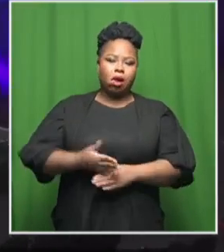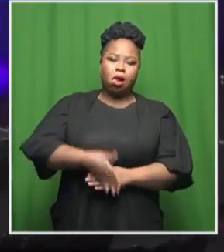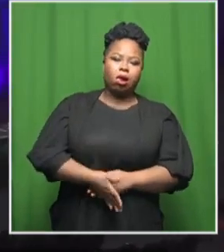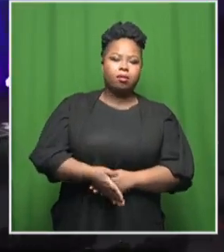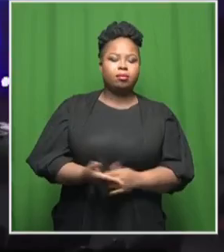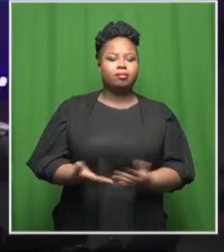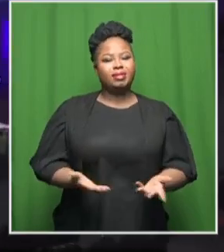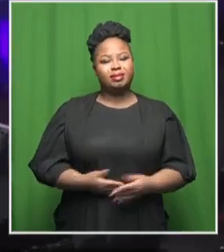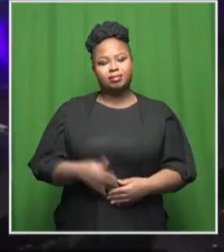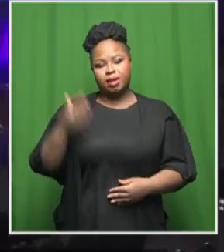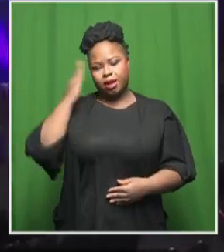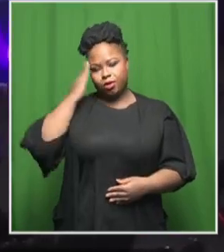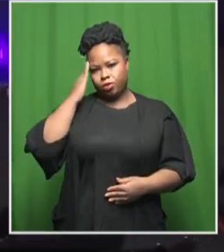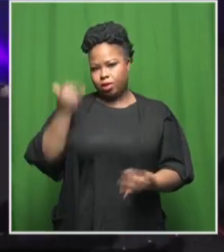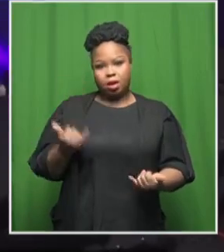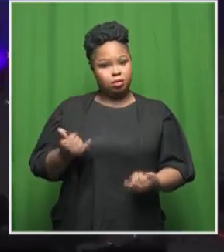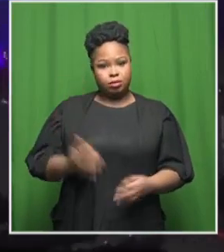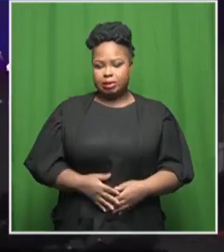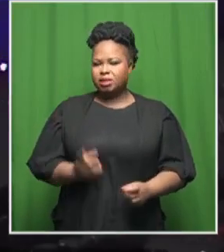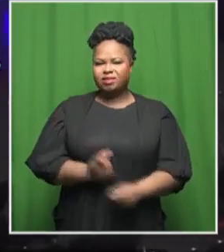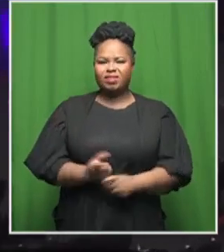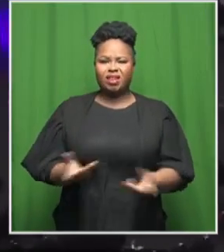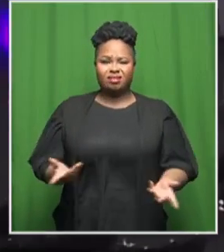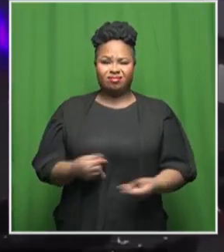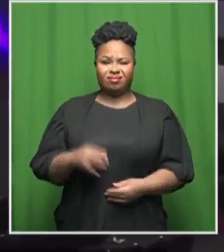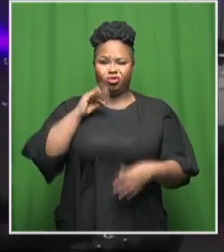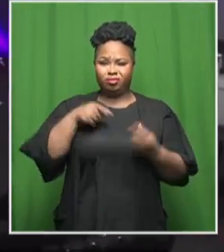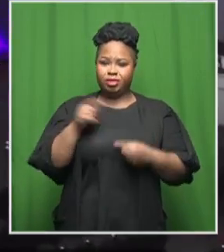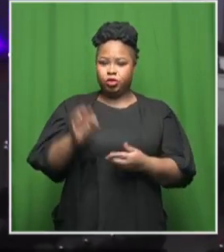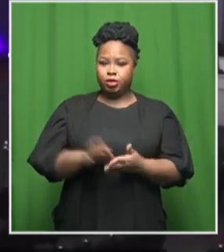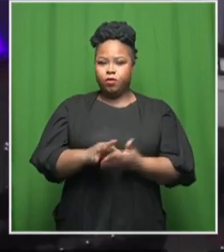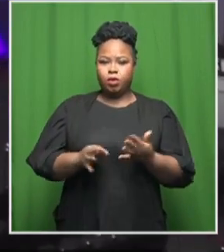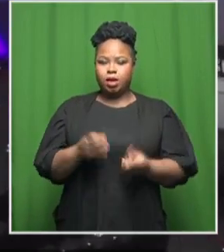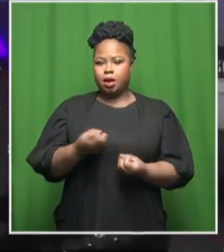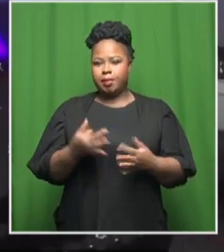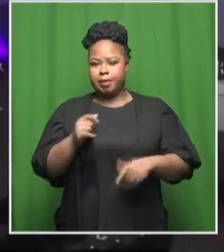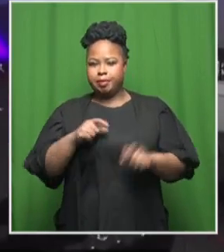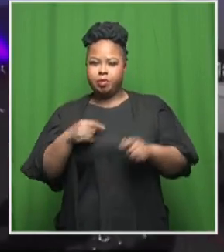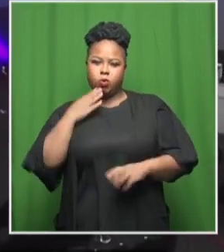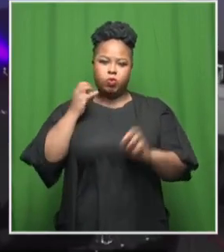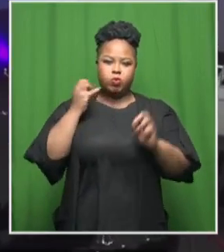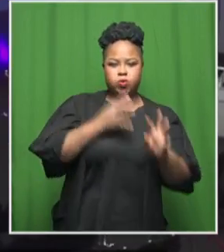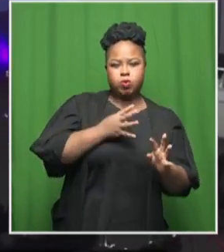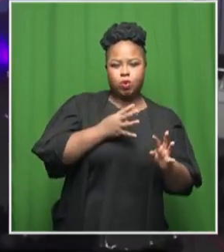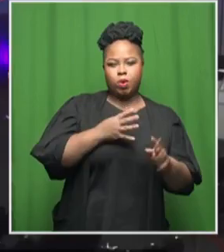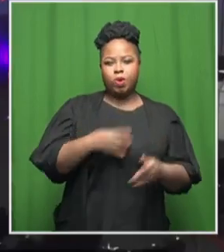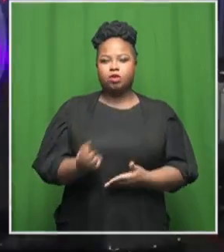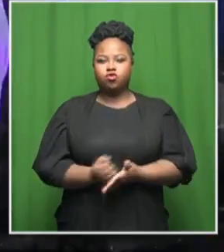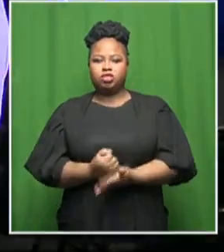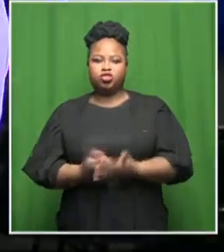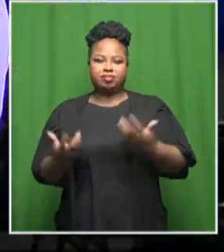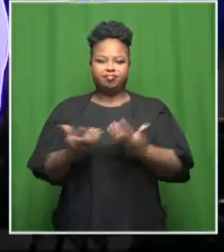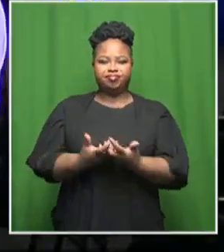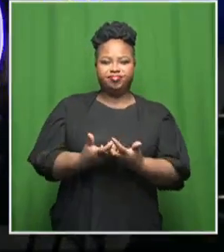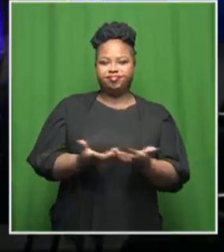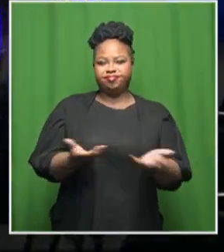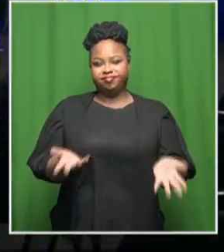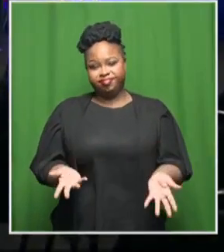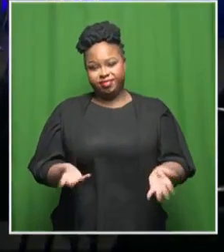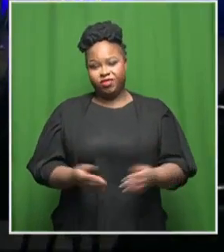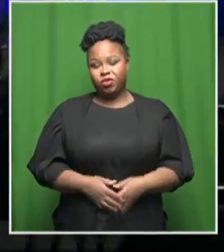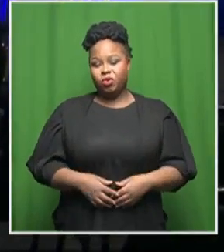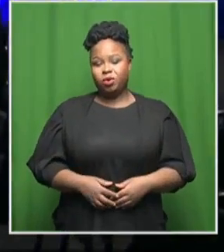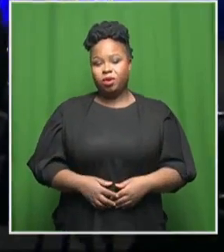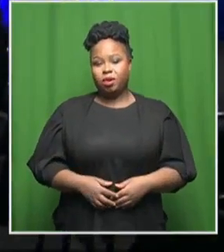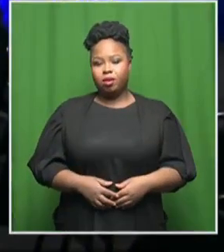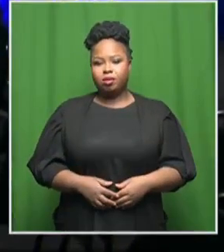can't, it is difficult at this time to even talk about voter turnout and to talk about how South Africans turned up for these